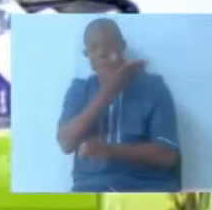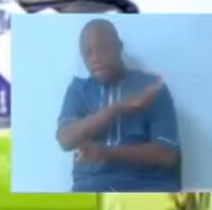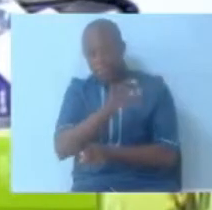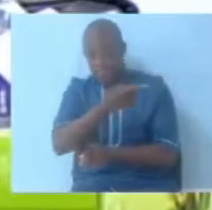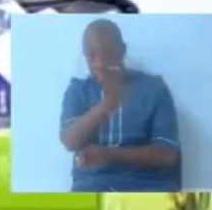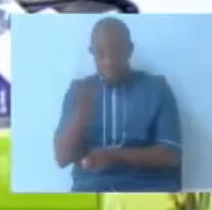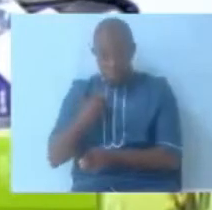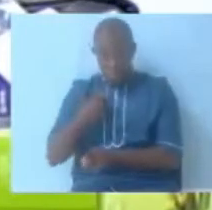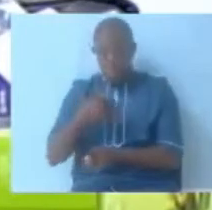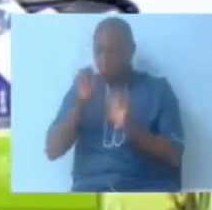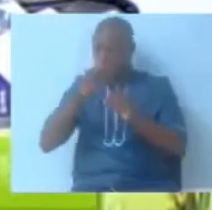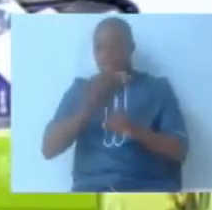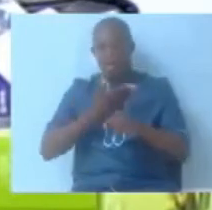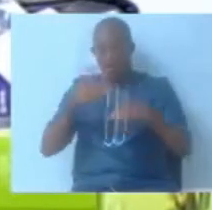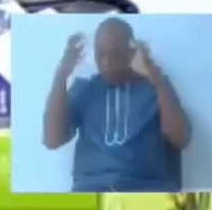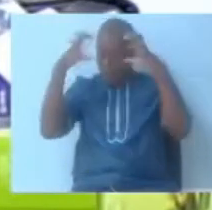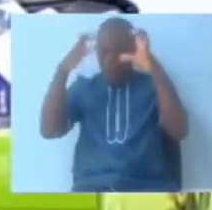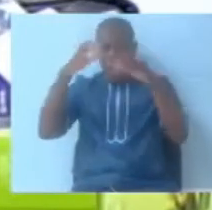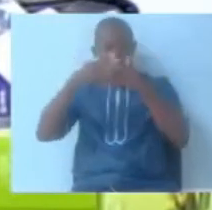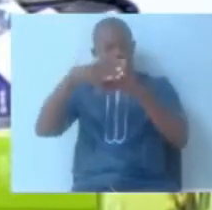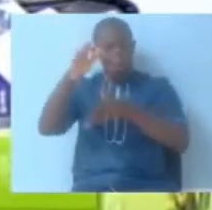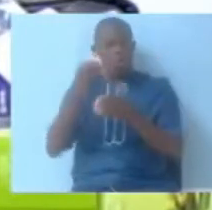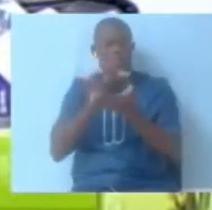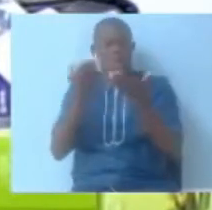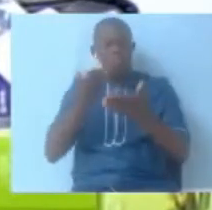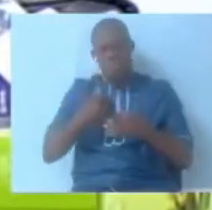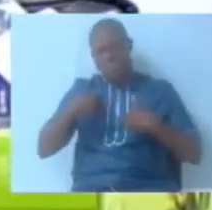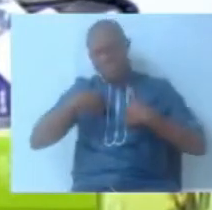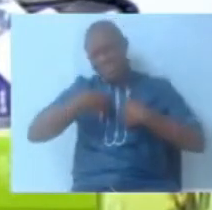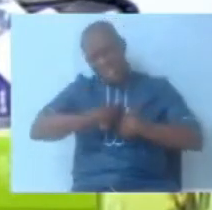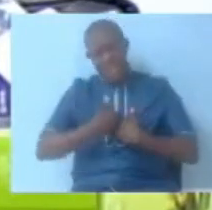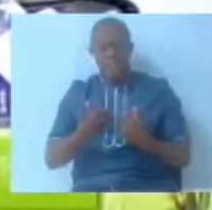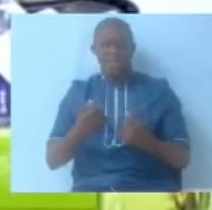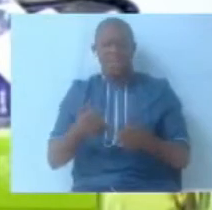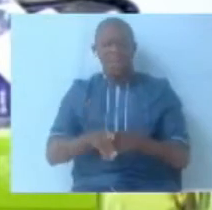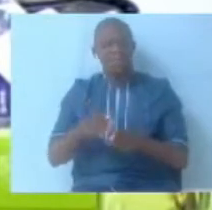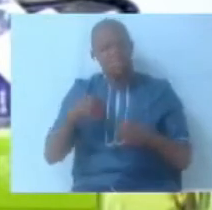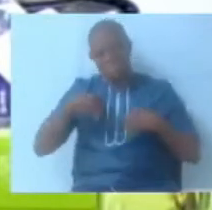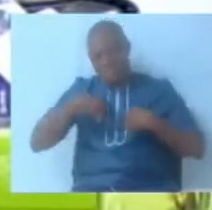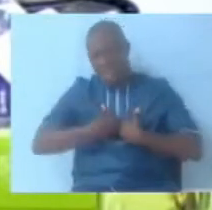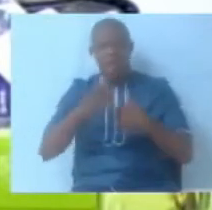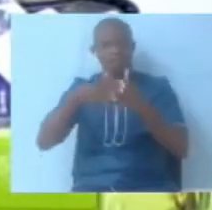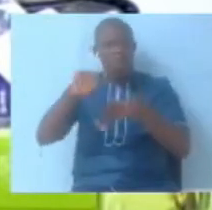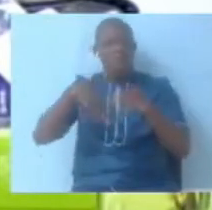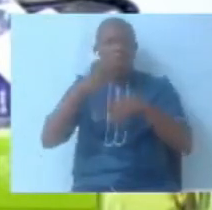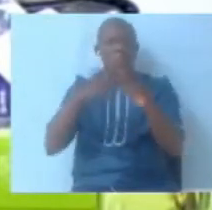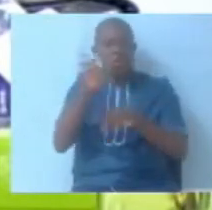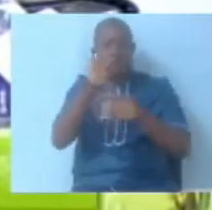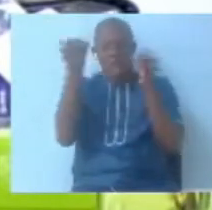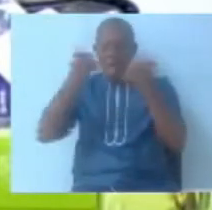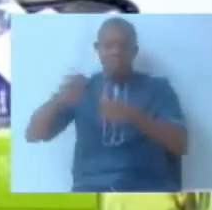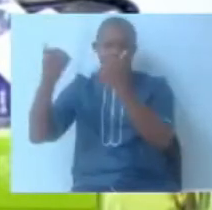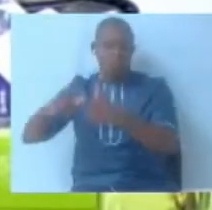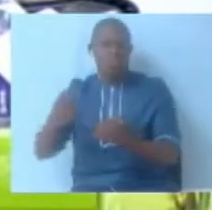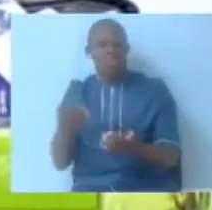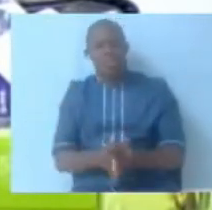People were just fed up. Nyimolu fanal la badingolu bije ila dimbaya lu bije andu olung ibe pareri ngolu fanal be pareri nyina la